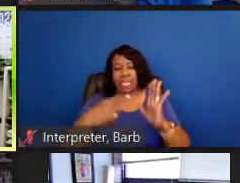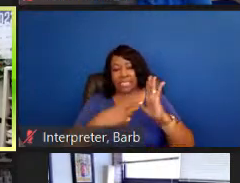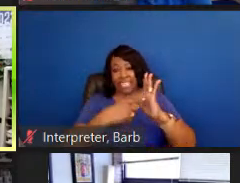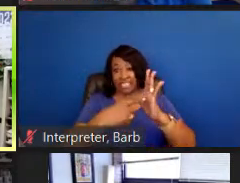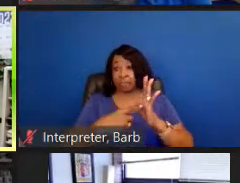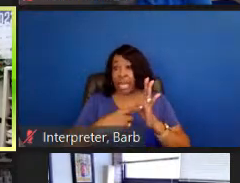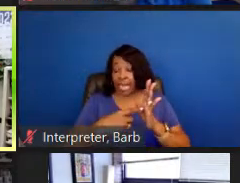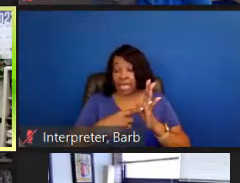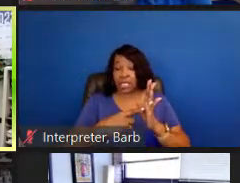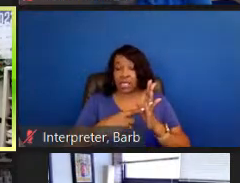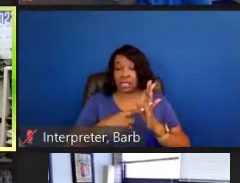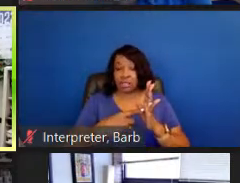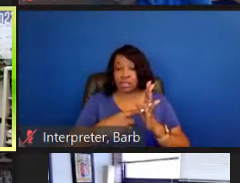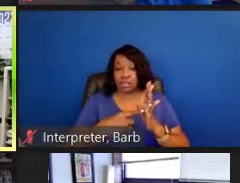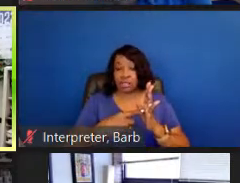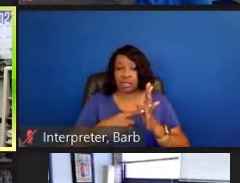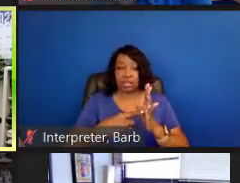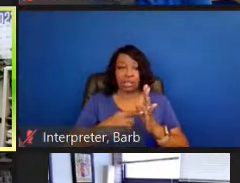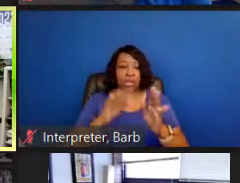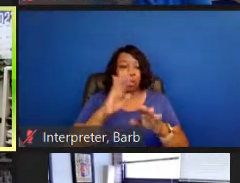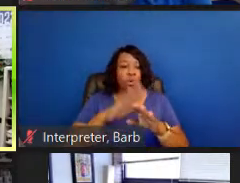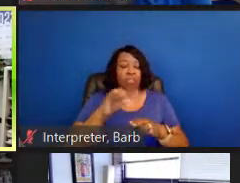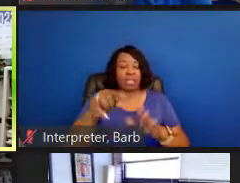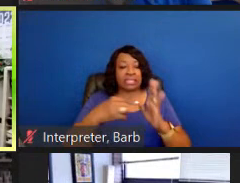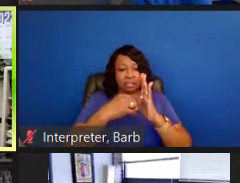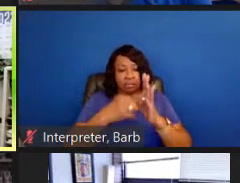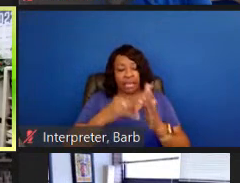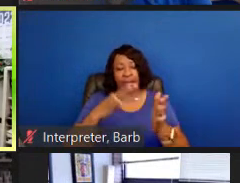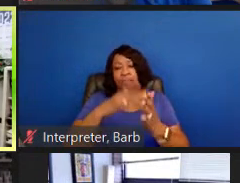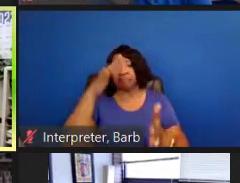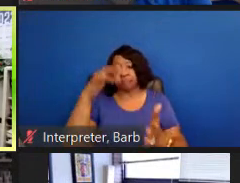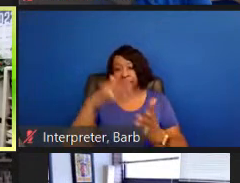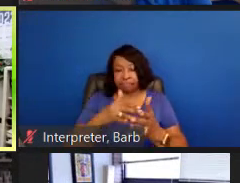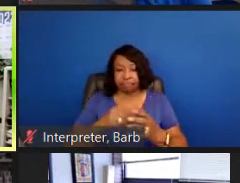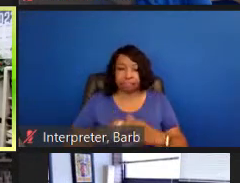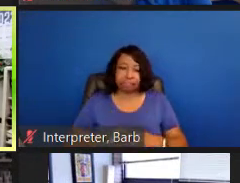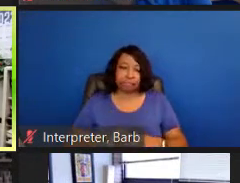this display periodically.